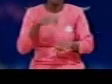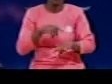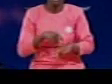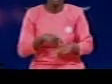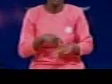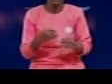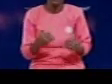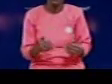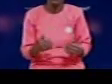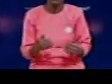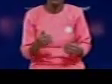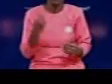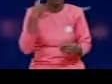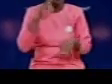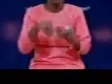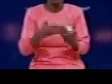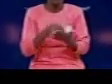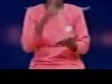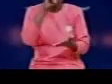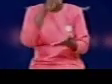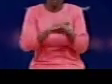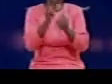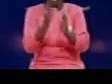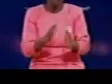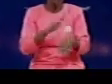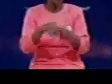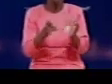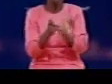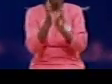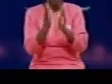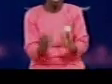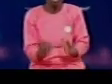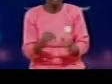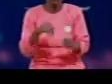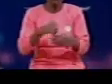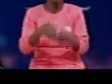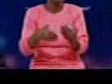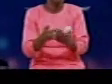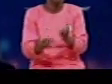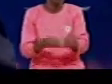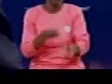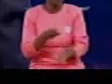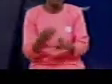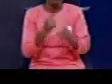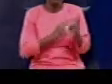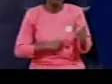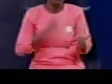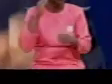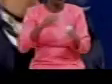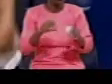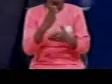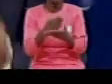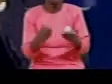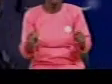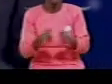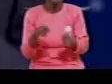believers globally. The Lord will do something as we round up this Ogbomoso crusade. The Lord will do